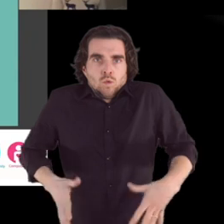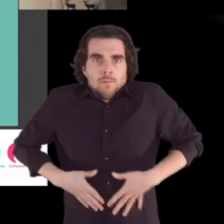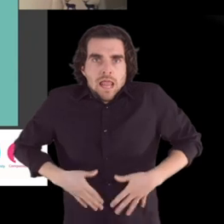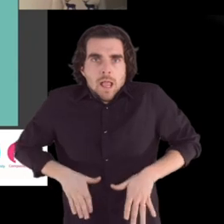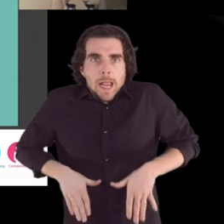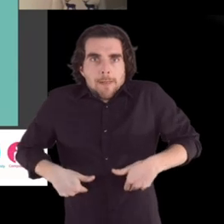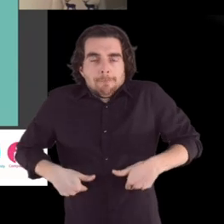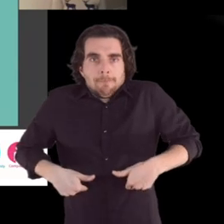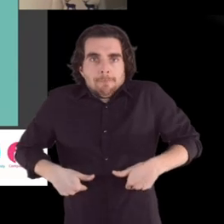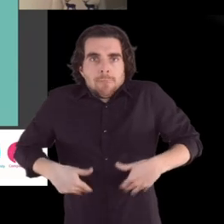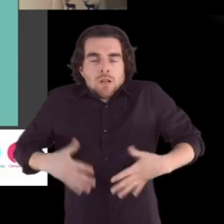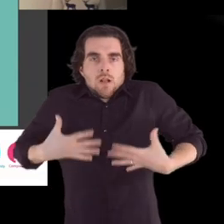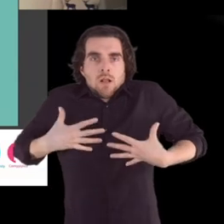by